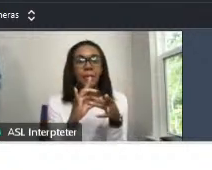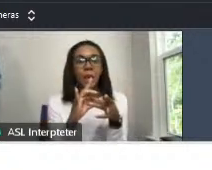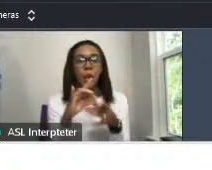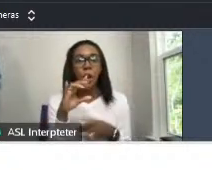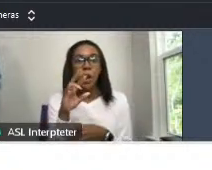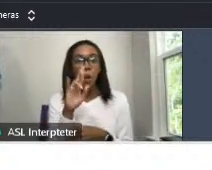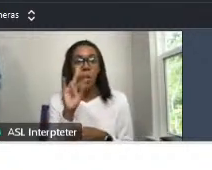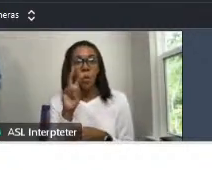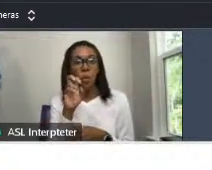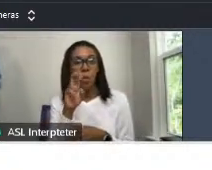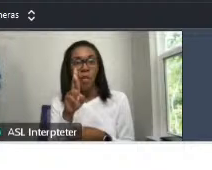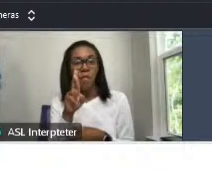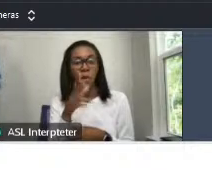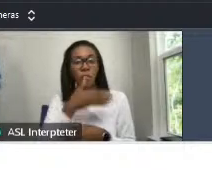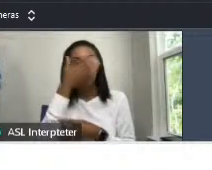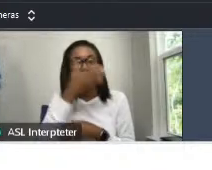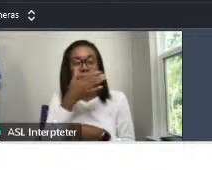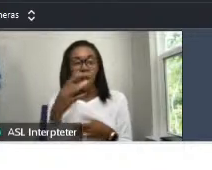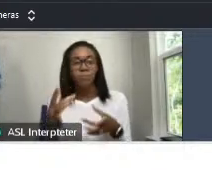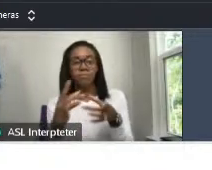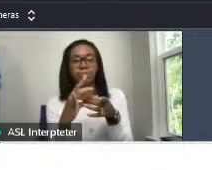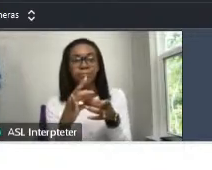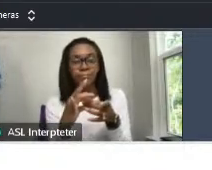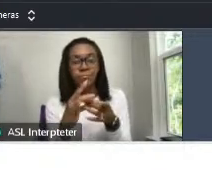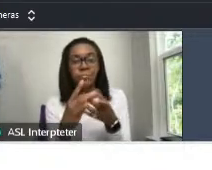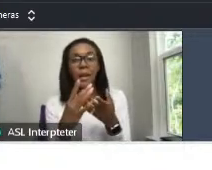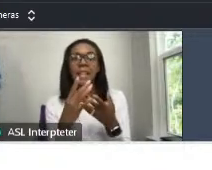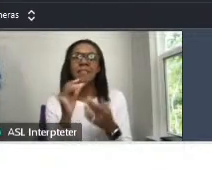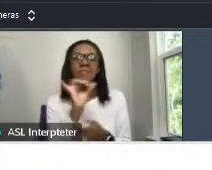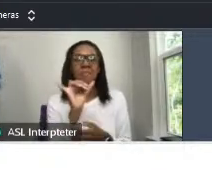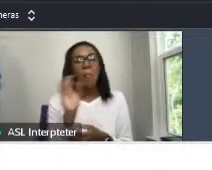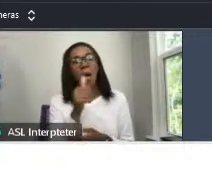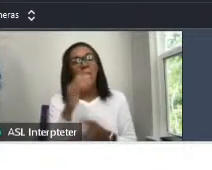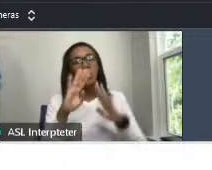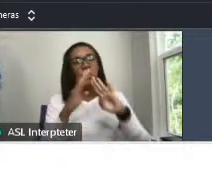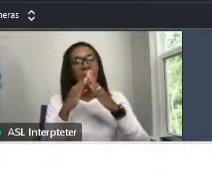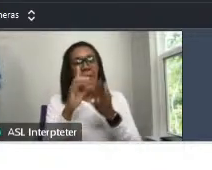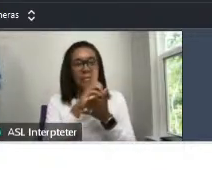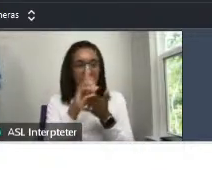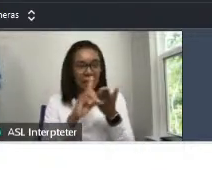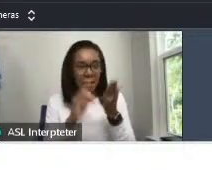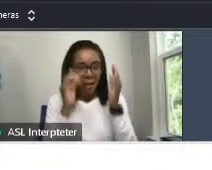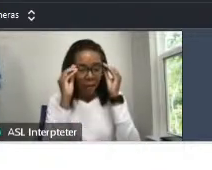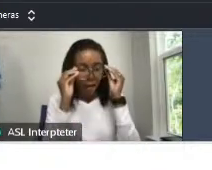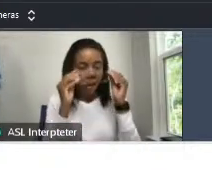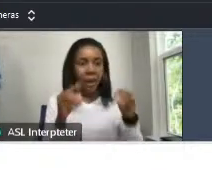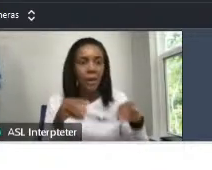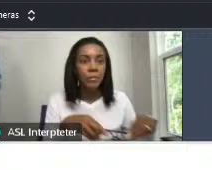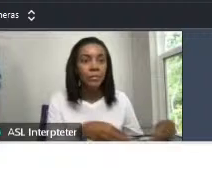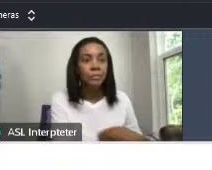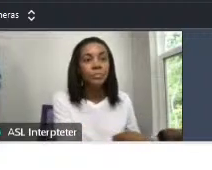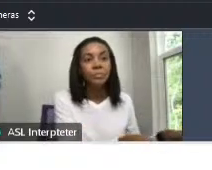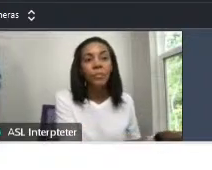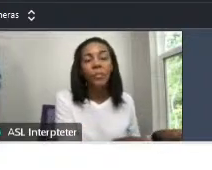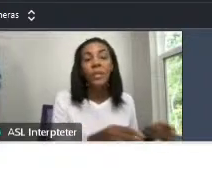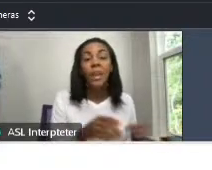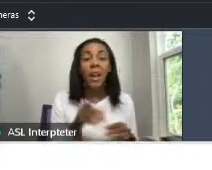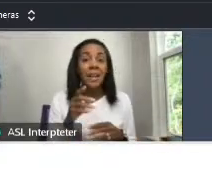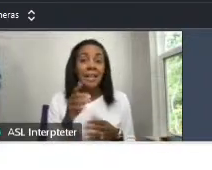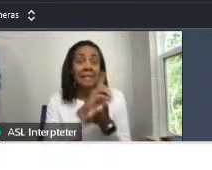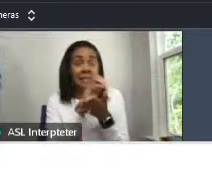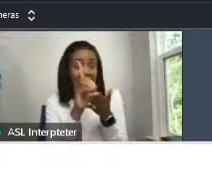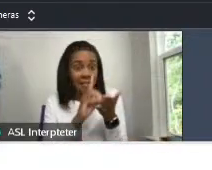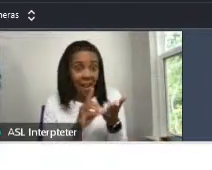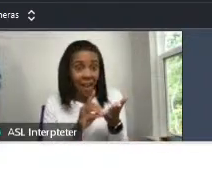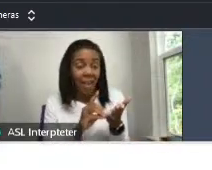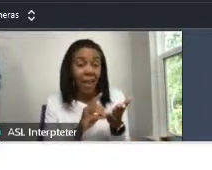modern and walkable cities are now being designed. Just to say, designing a 31-acre riverfront park is a